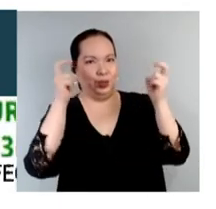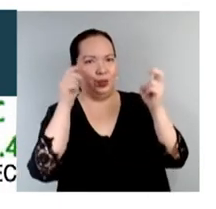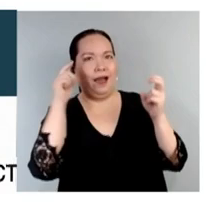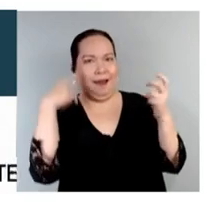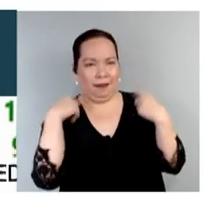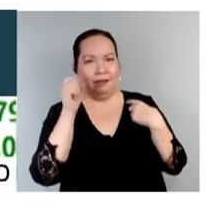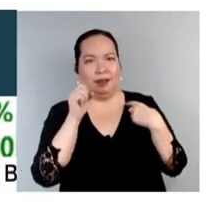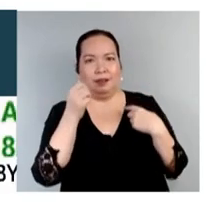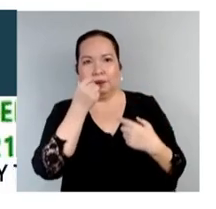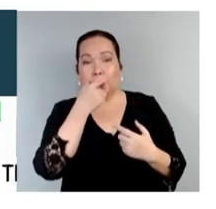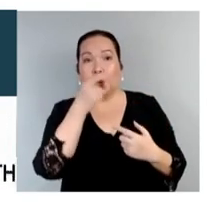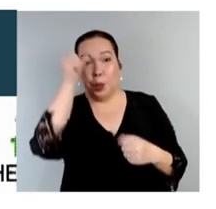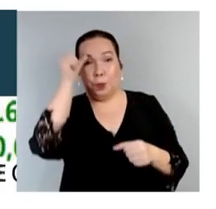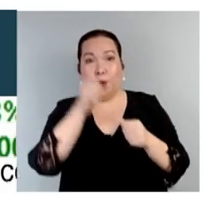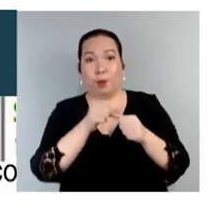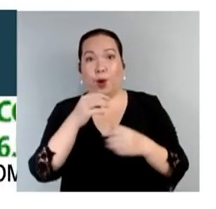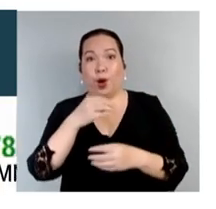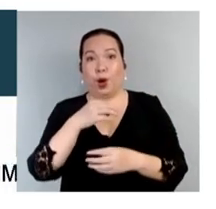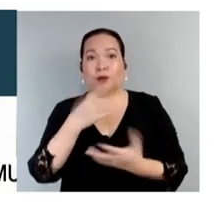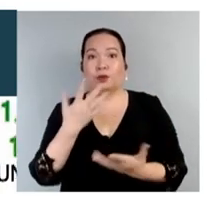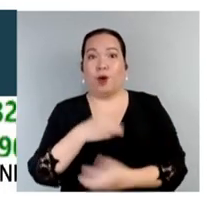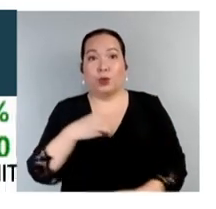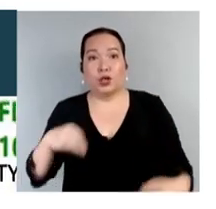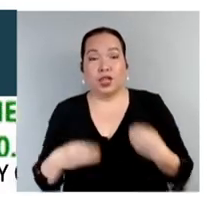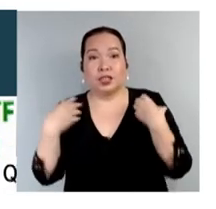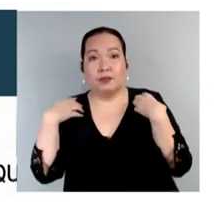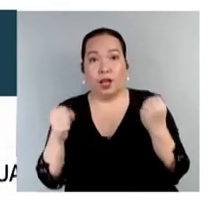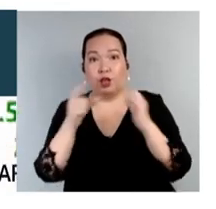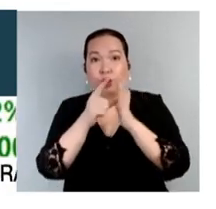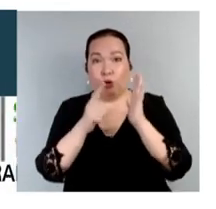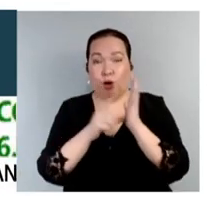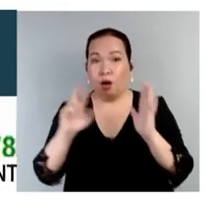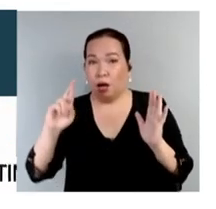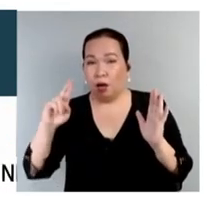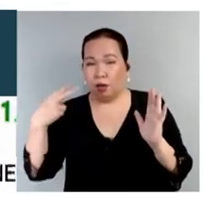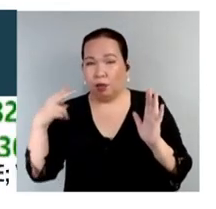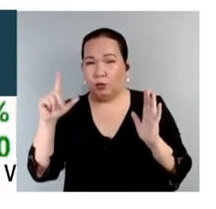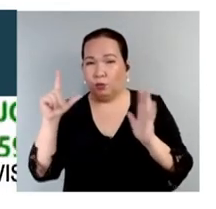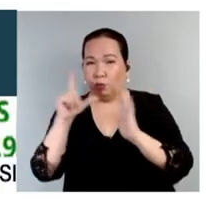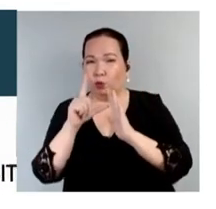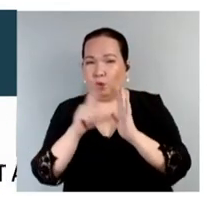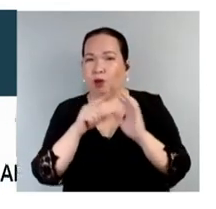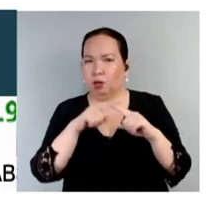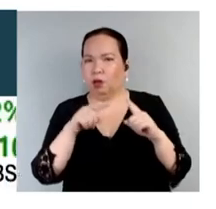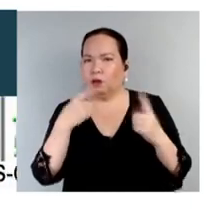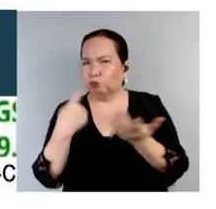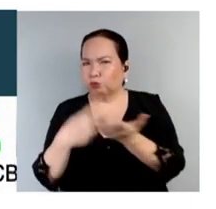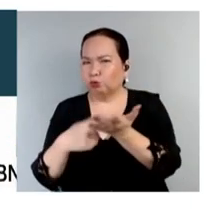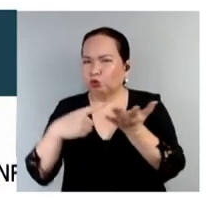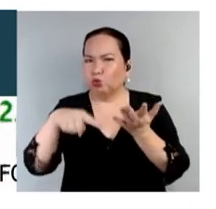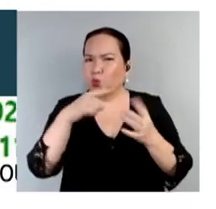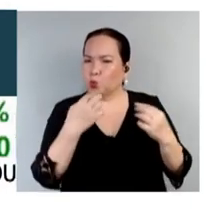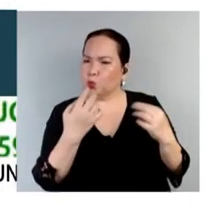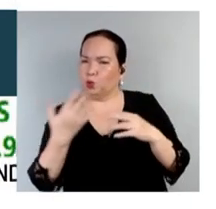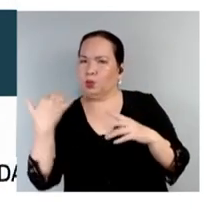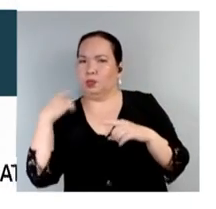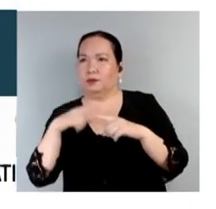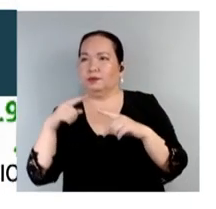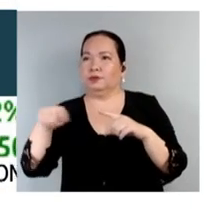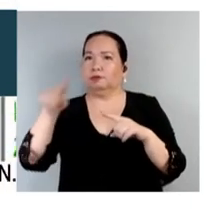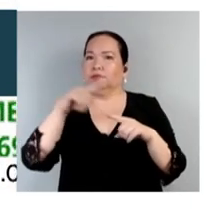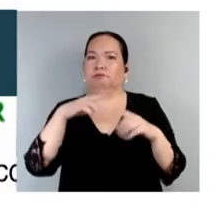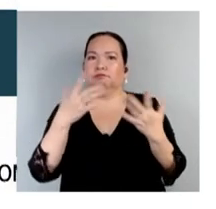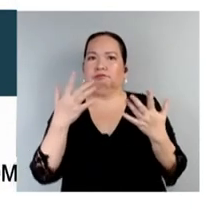When the RH law was very much being talked by everyone in the past administration, no one mentioned